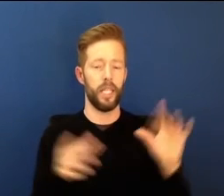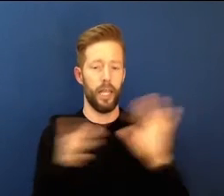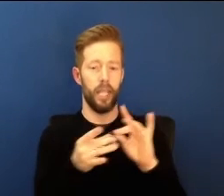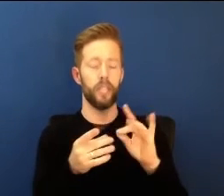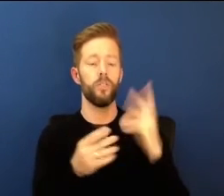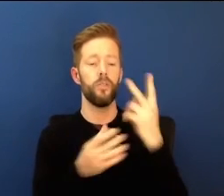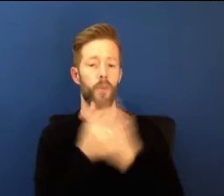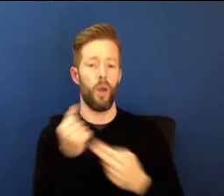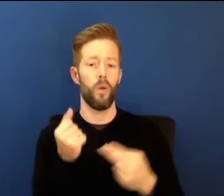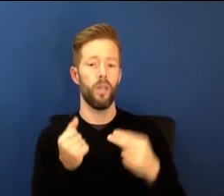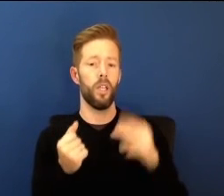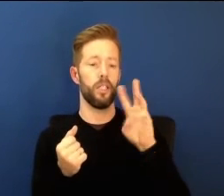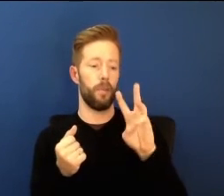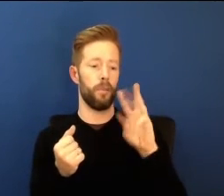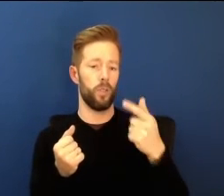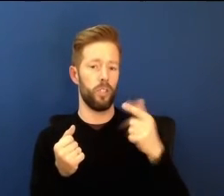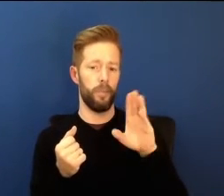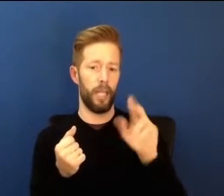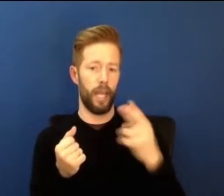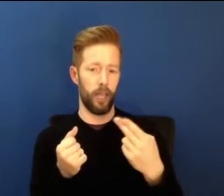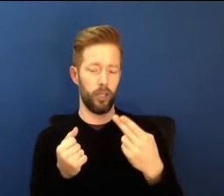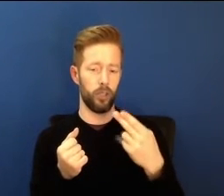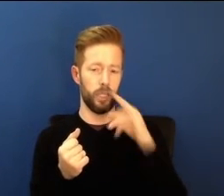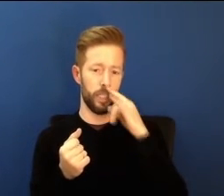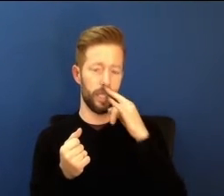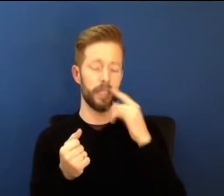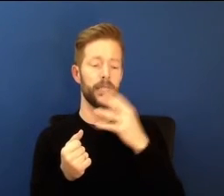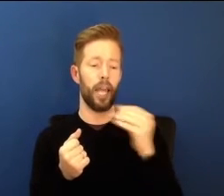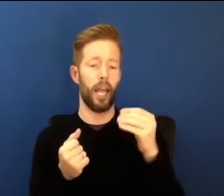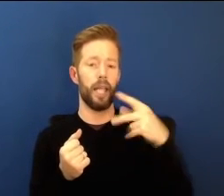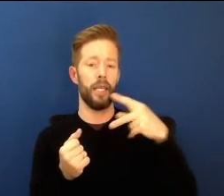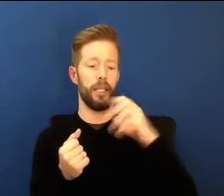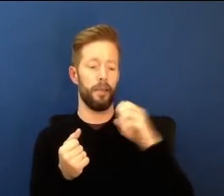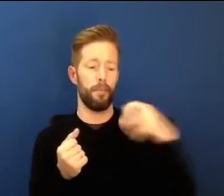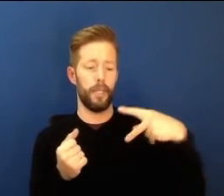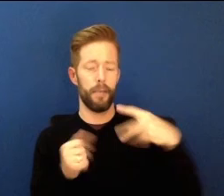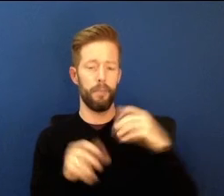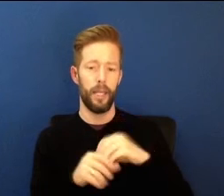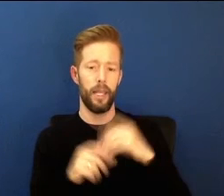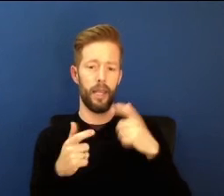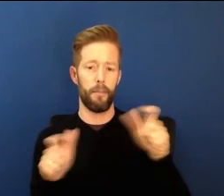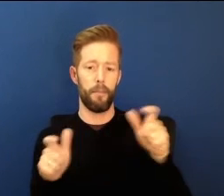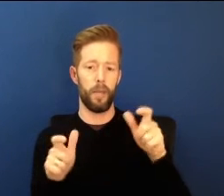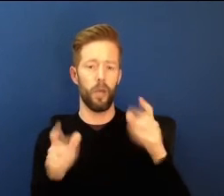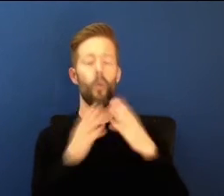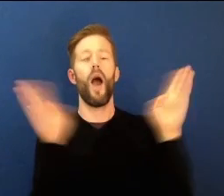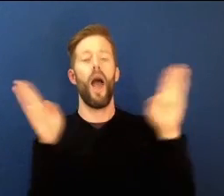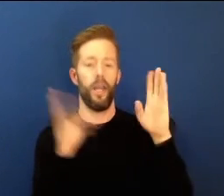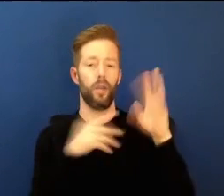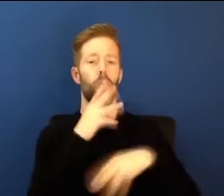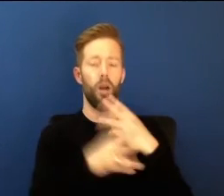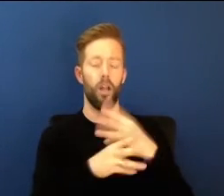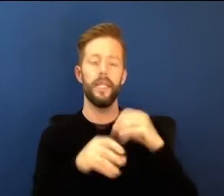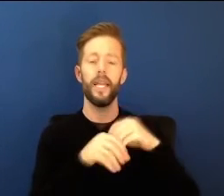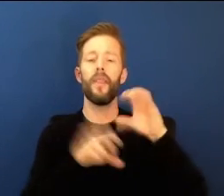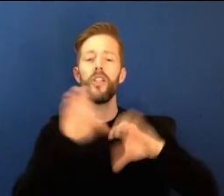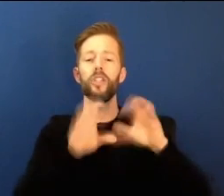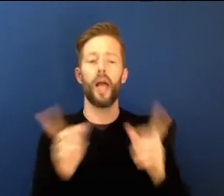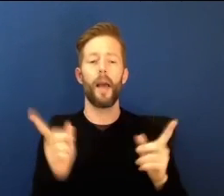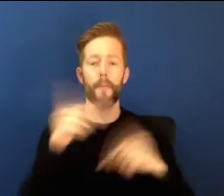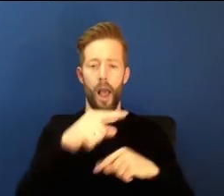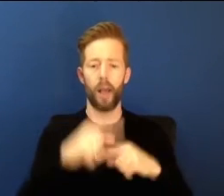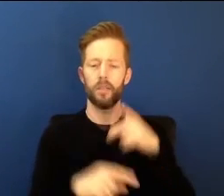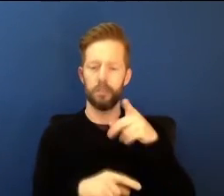the links to both the WGBH Kids and Peep in the Big Wide World to the chat